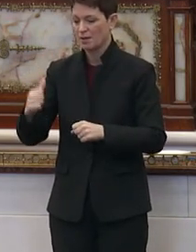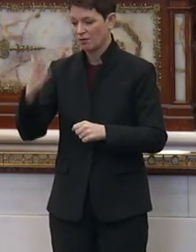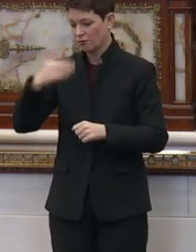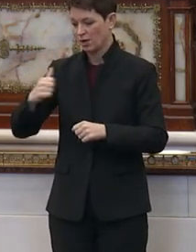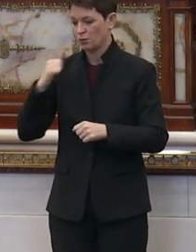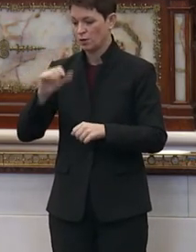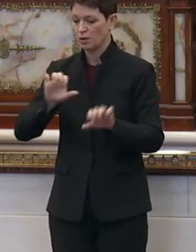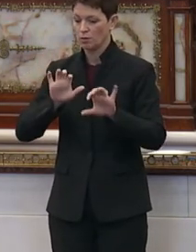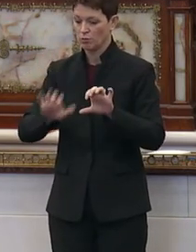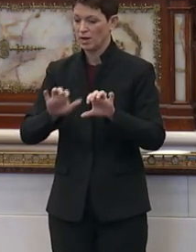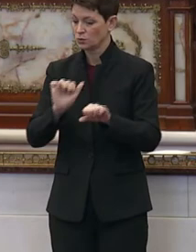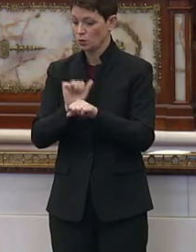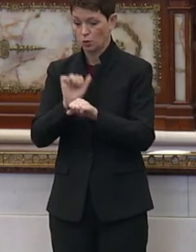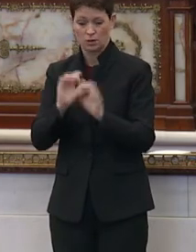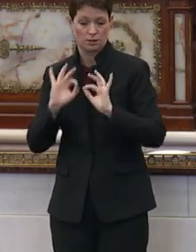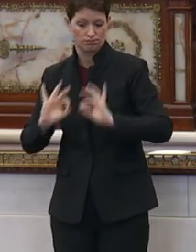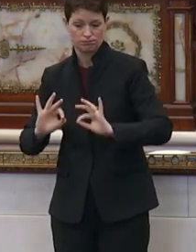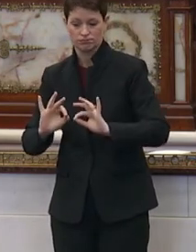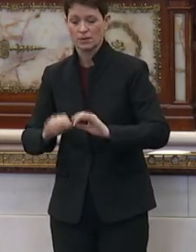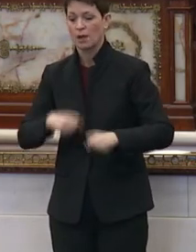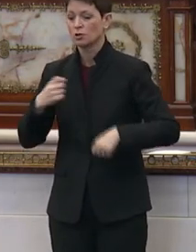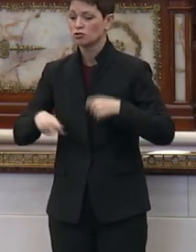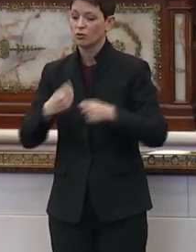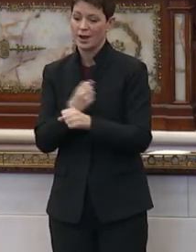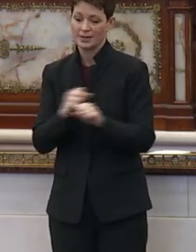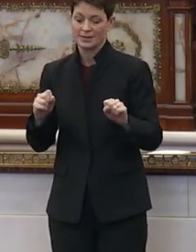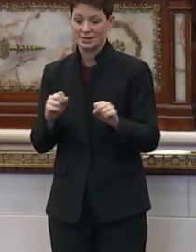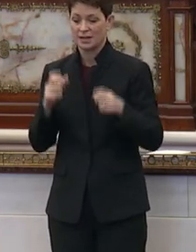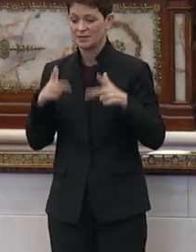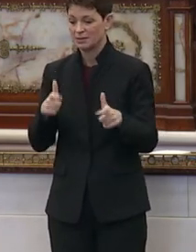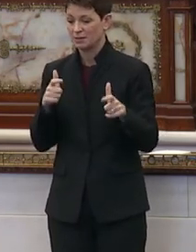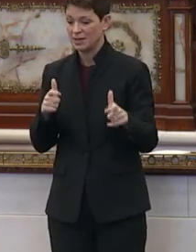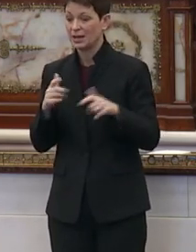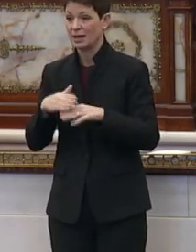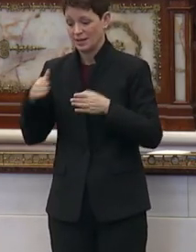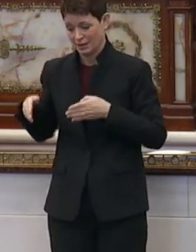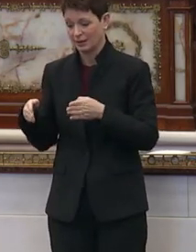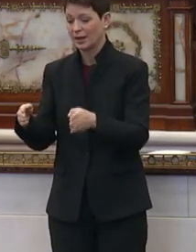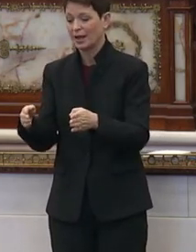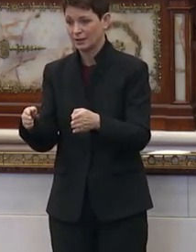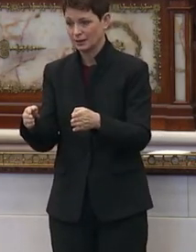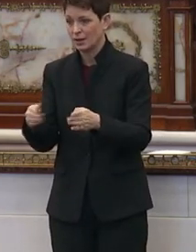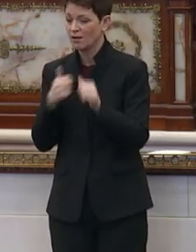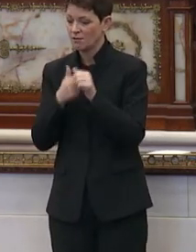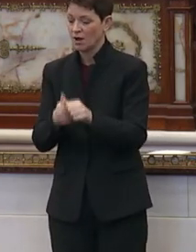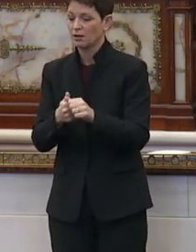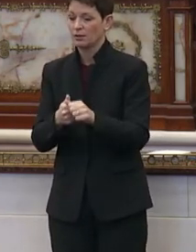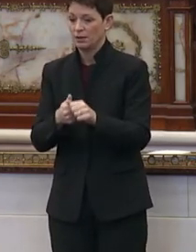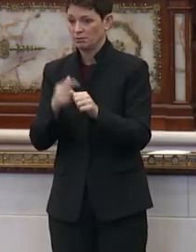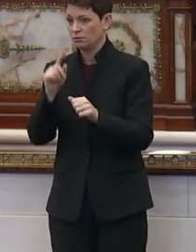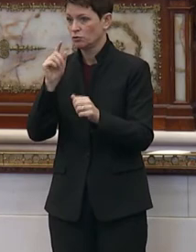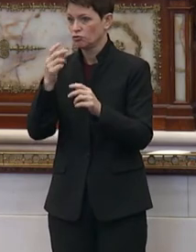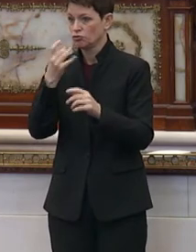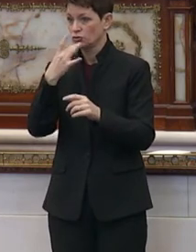brakes were both working well. I was riding at safe speeds and in the bike lane, obeying traffic control